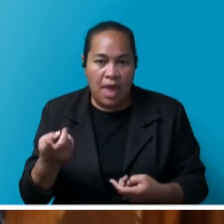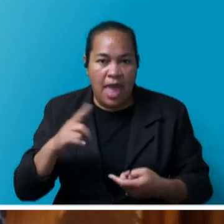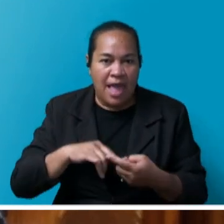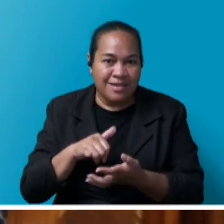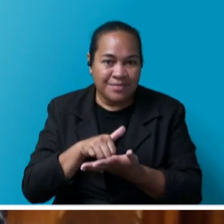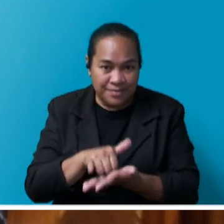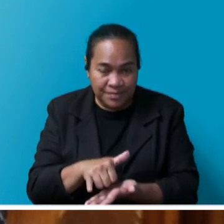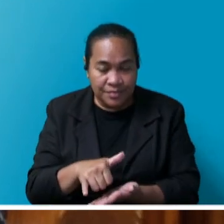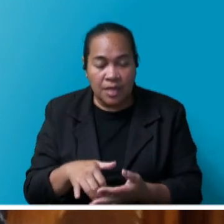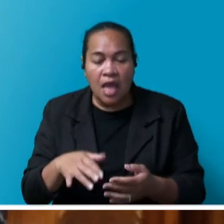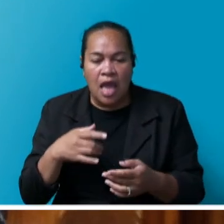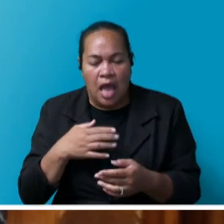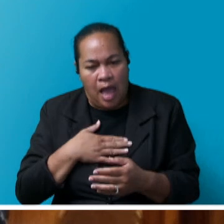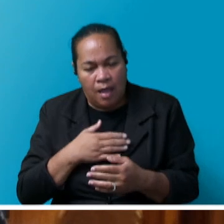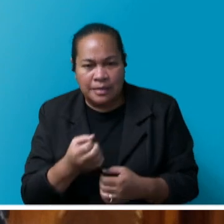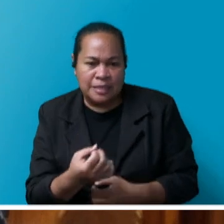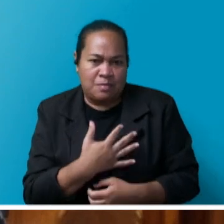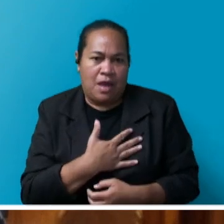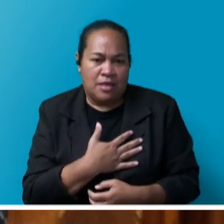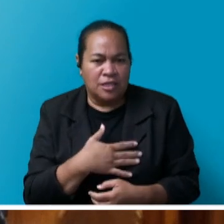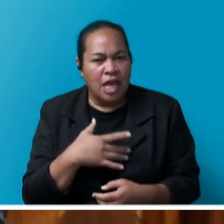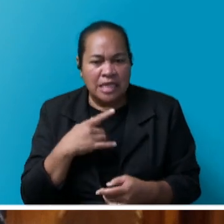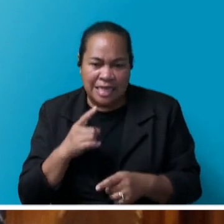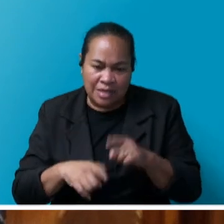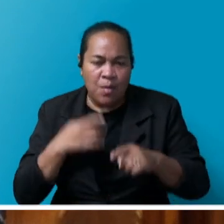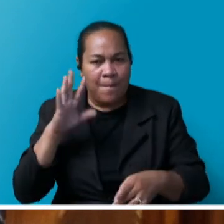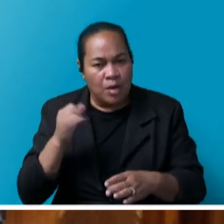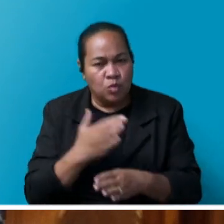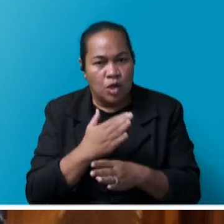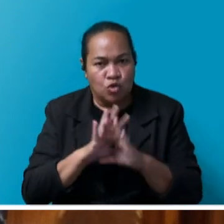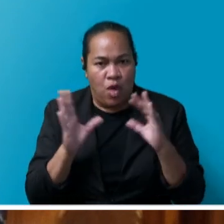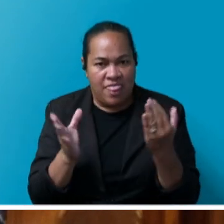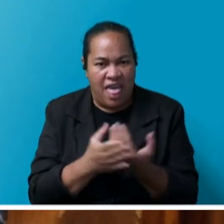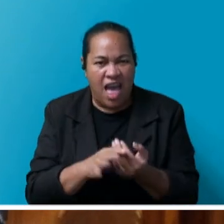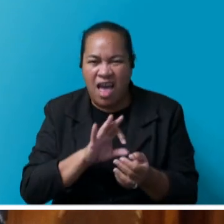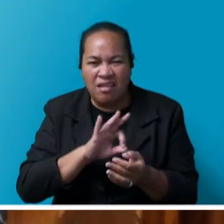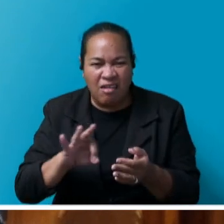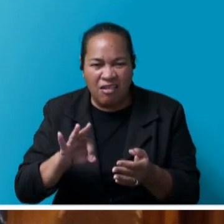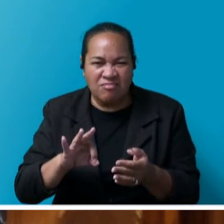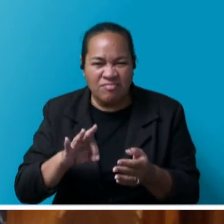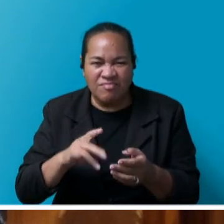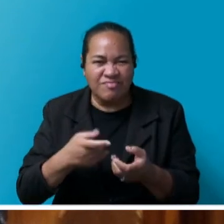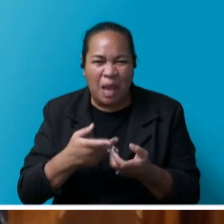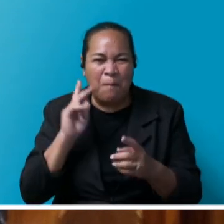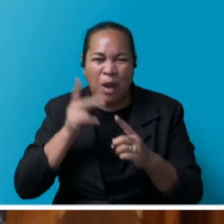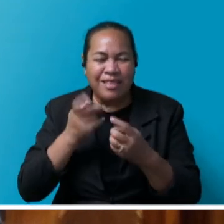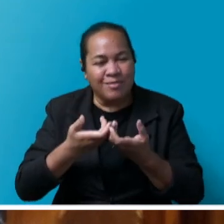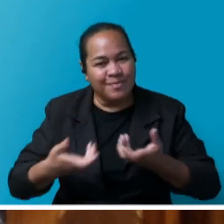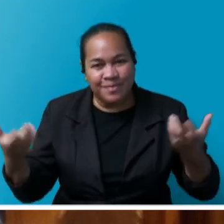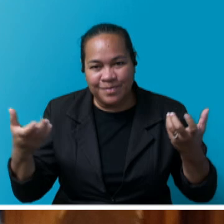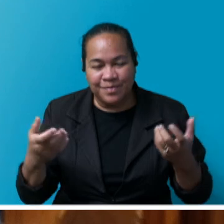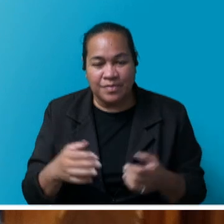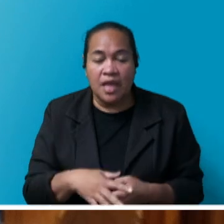and collective action, putting aside political agendas. Anyone who has been in this august house before us, and those who are